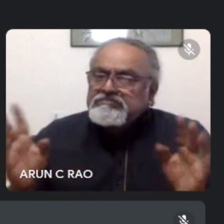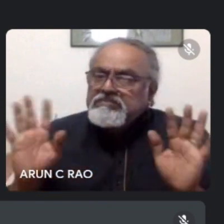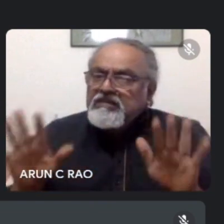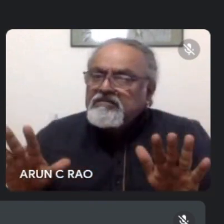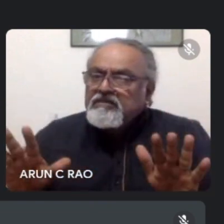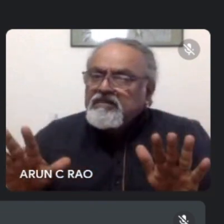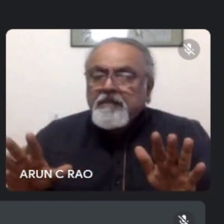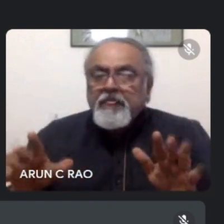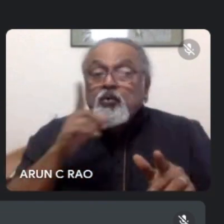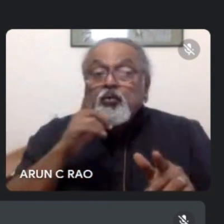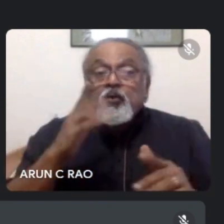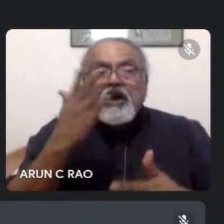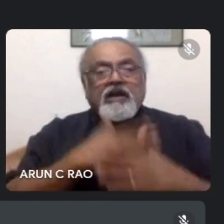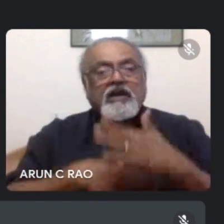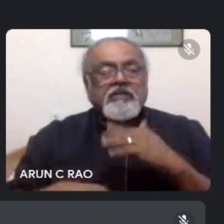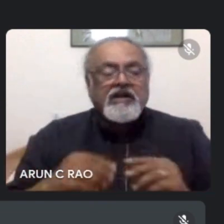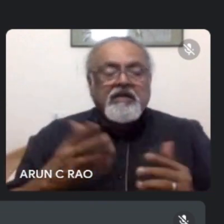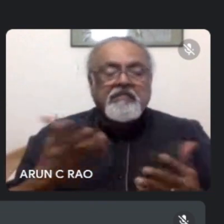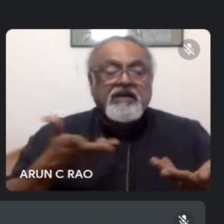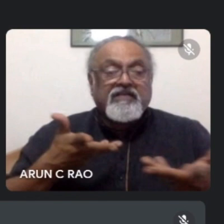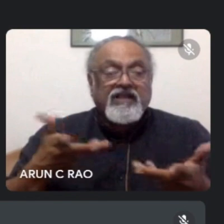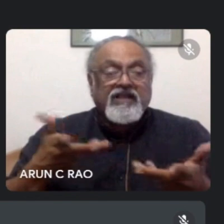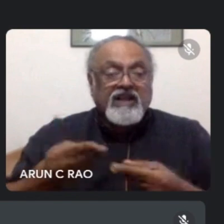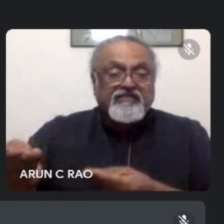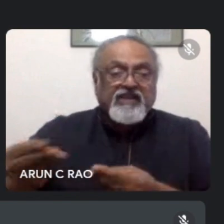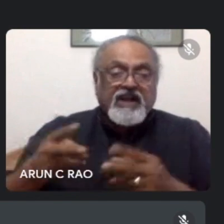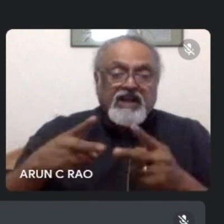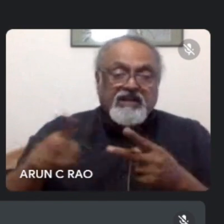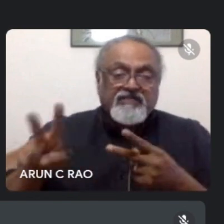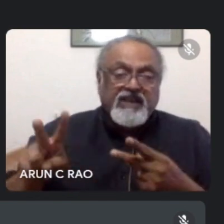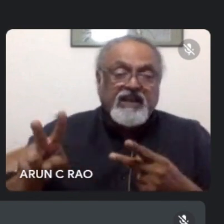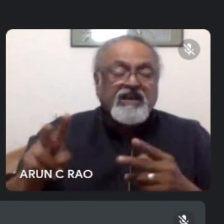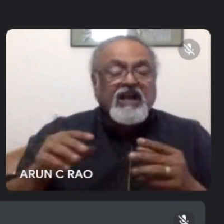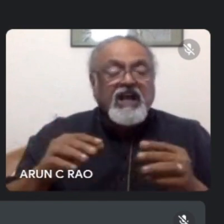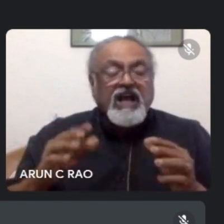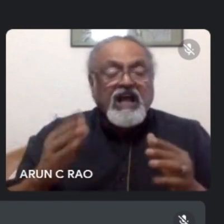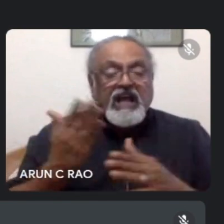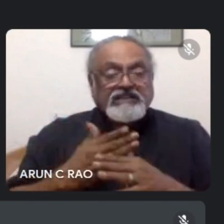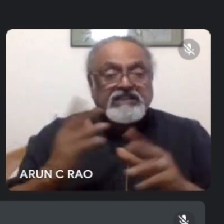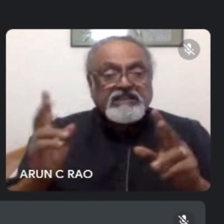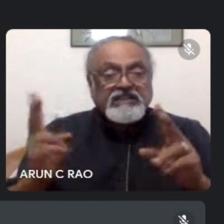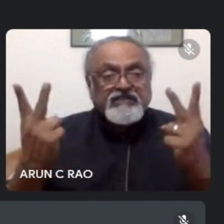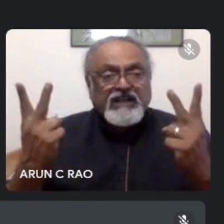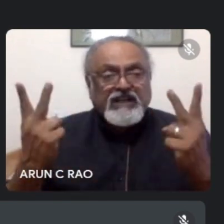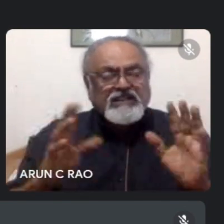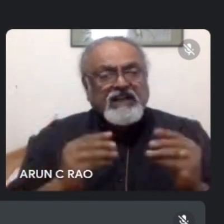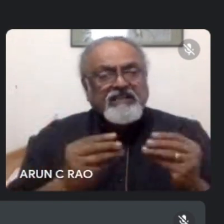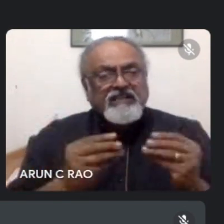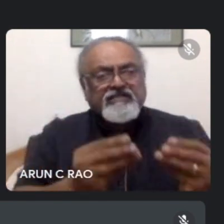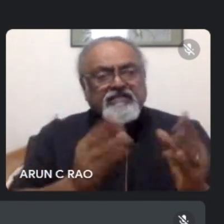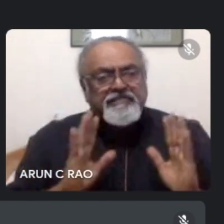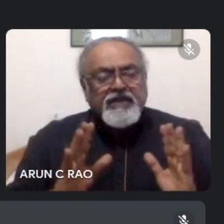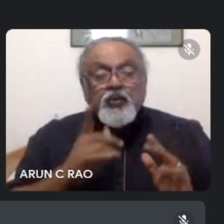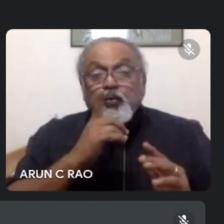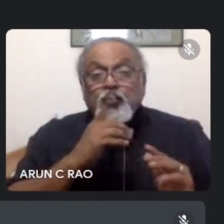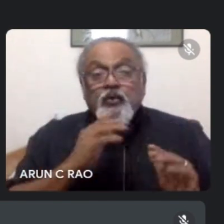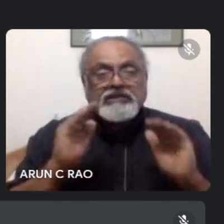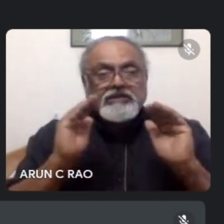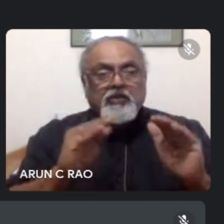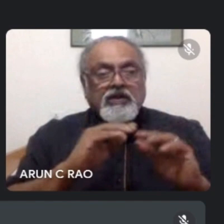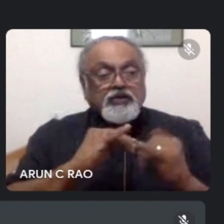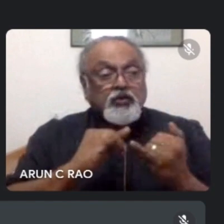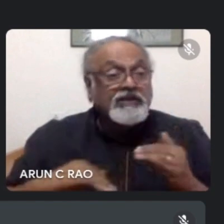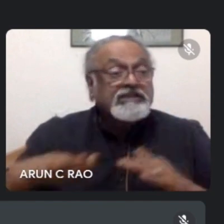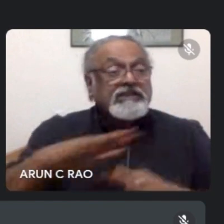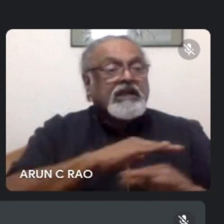with disability is treated very differently. And the kind of support that is given by the society to the parents,